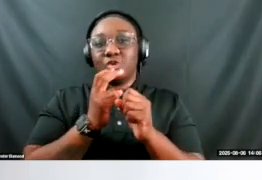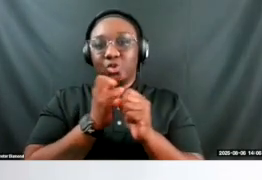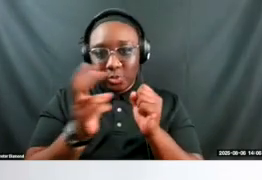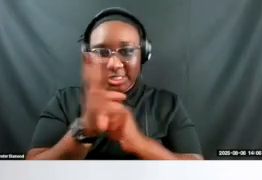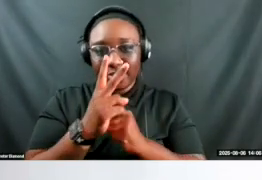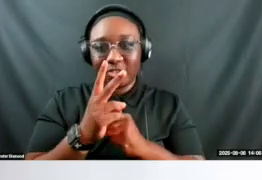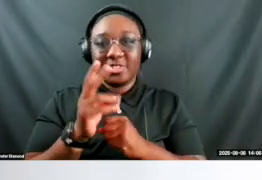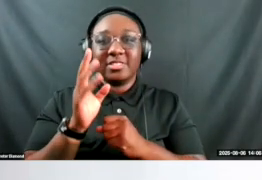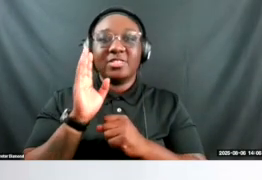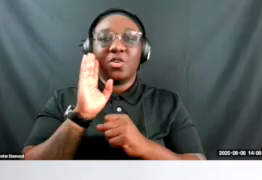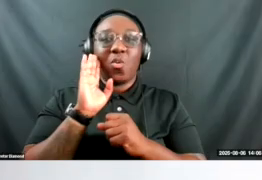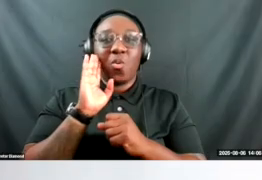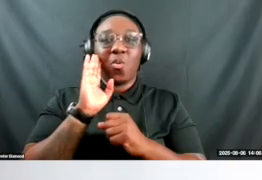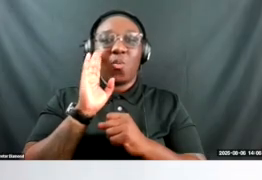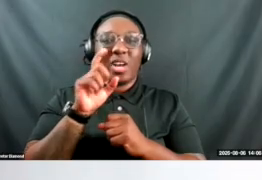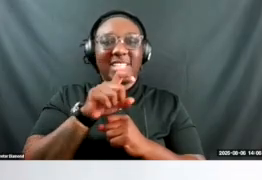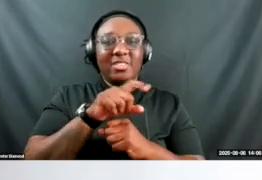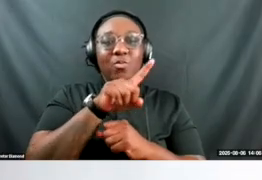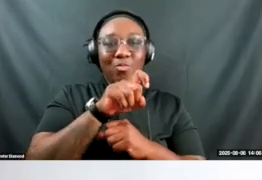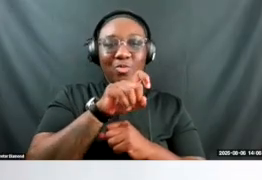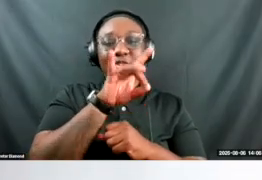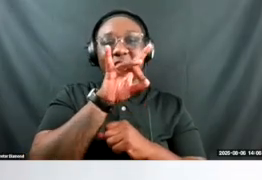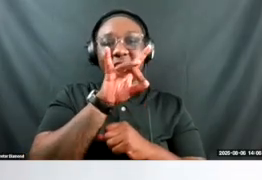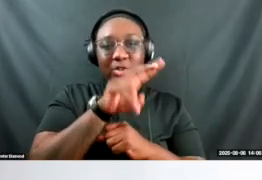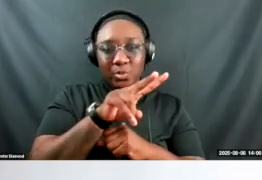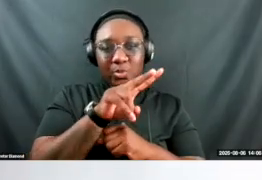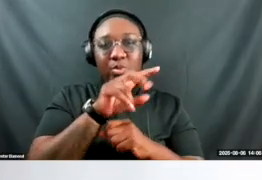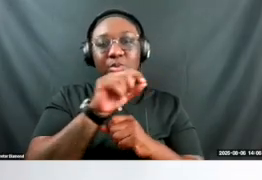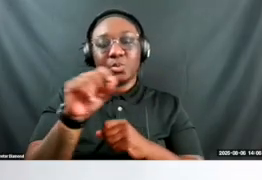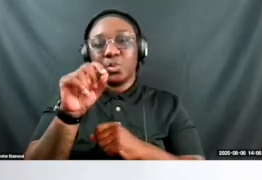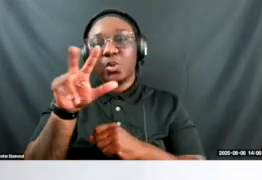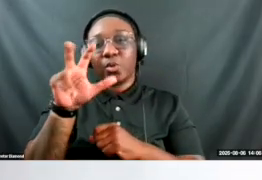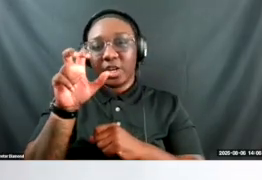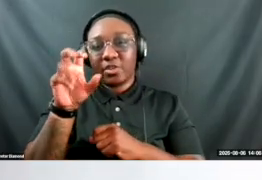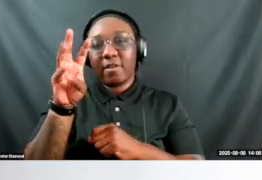million. And then in fiscal year